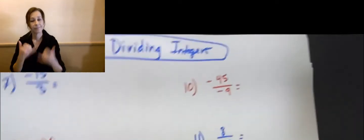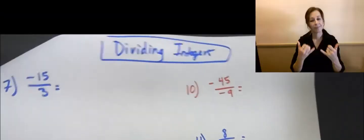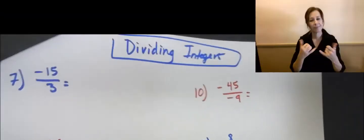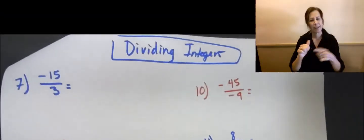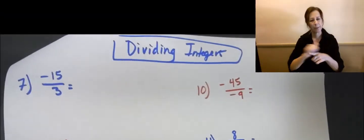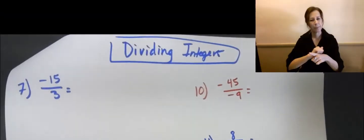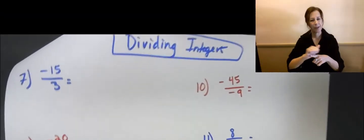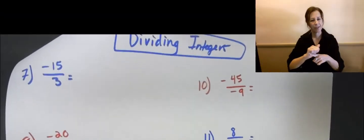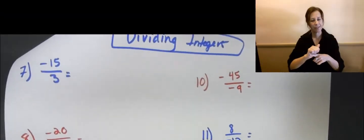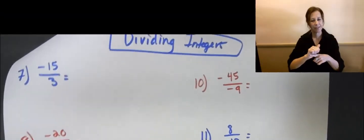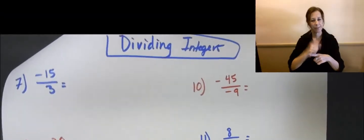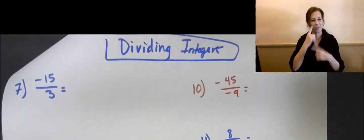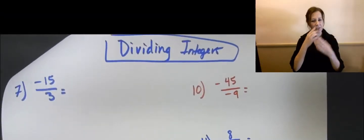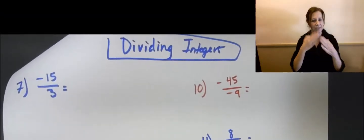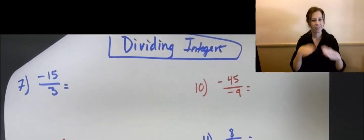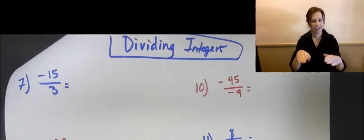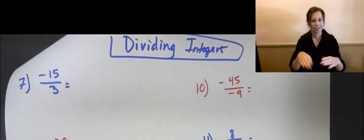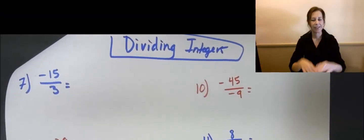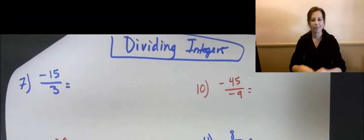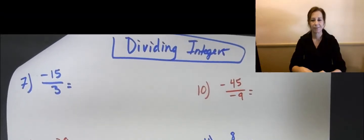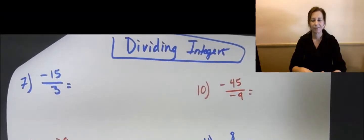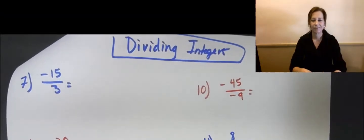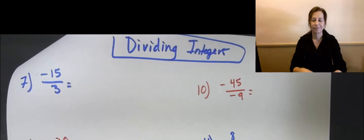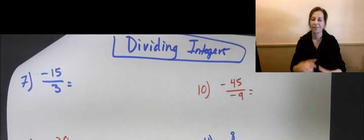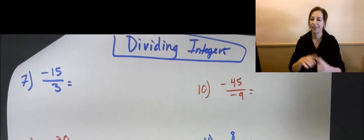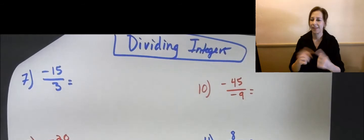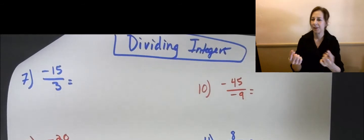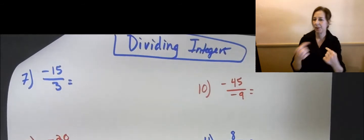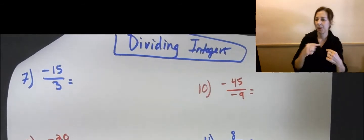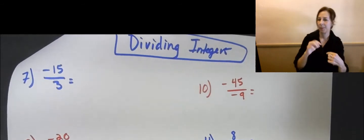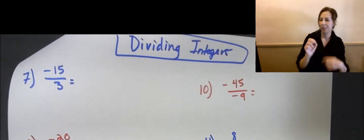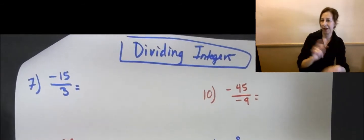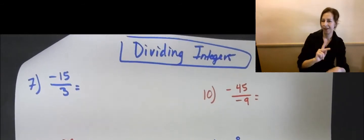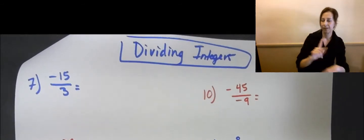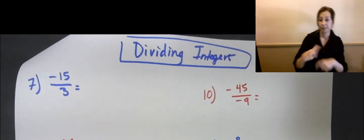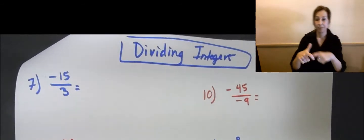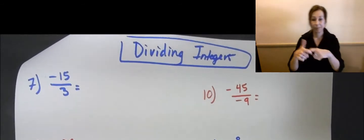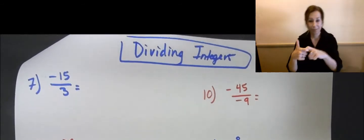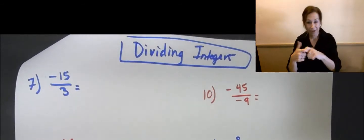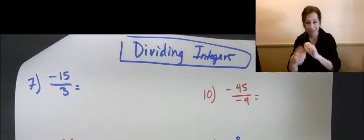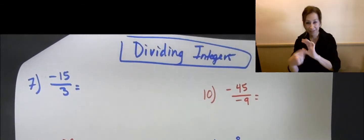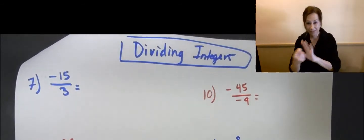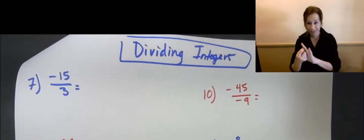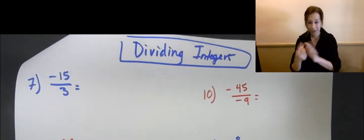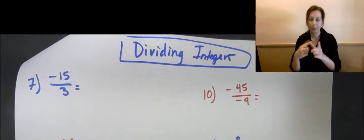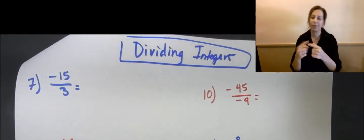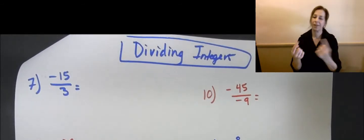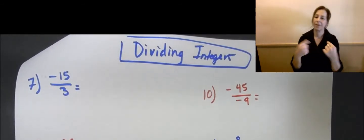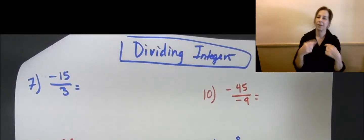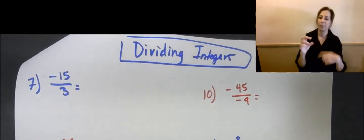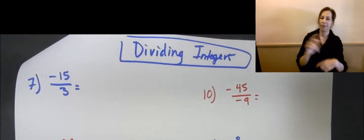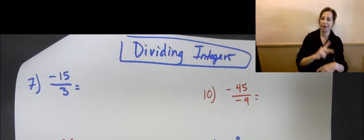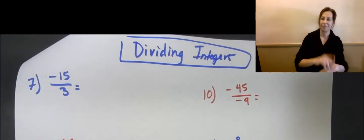Now go ahead and practice these ones for dividing, and then come back. Press pause and then come back.